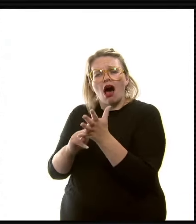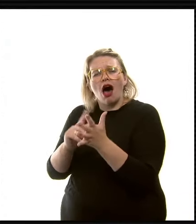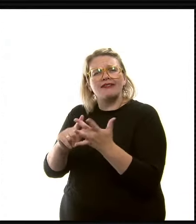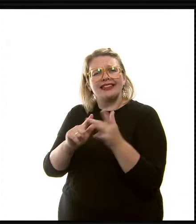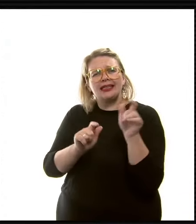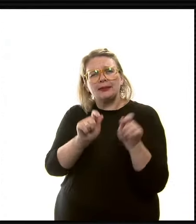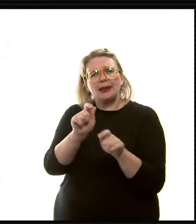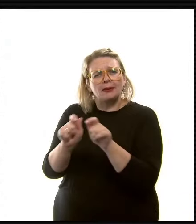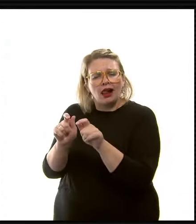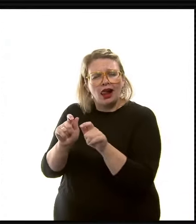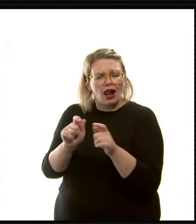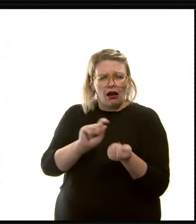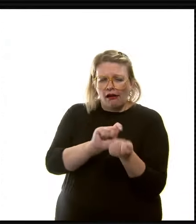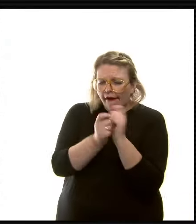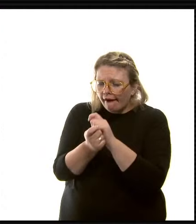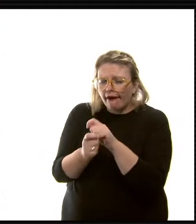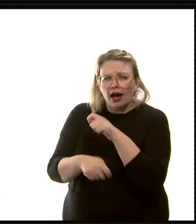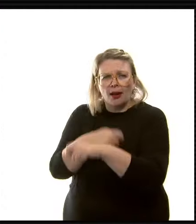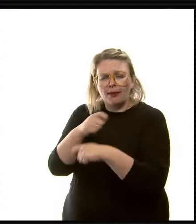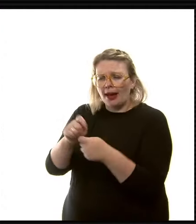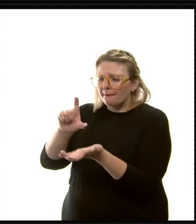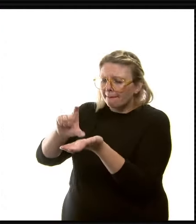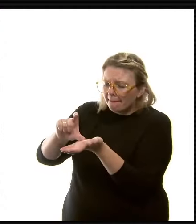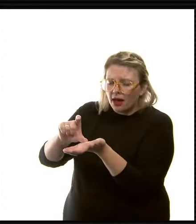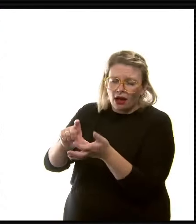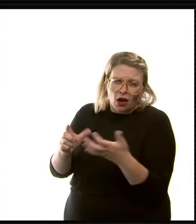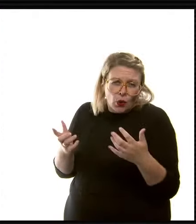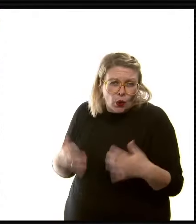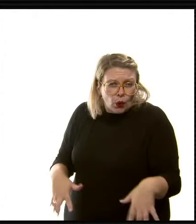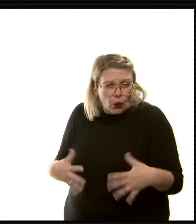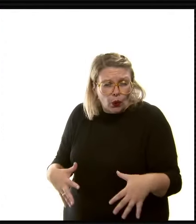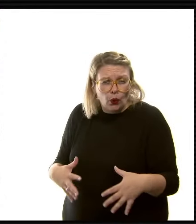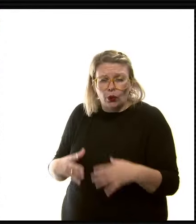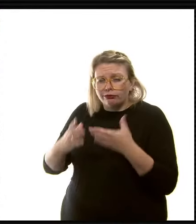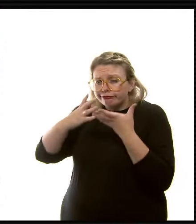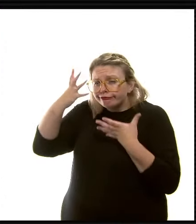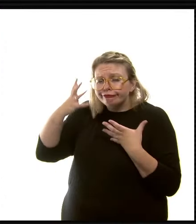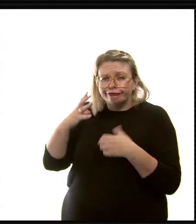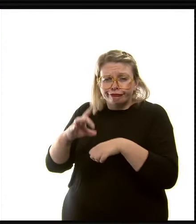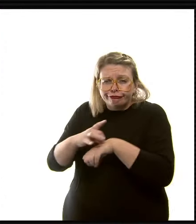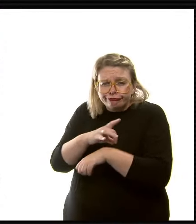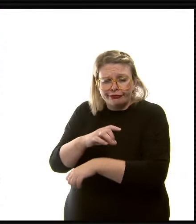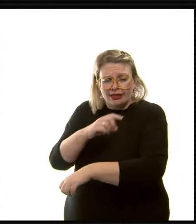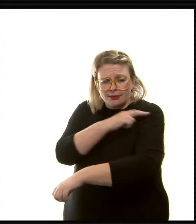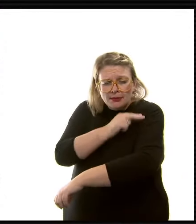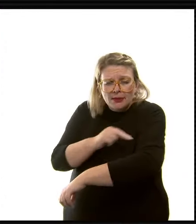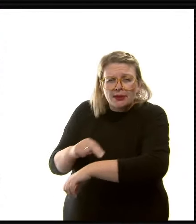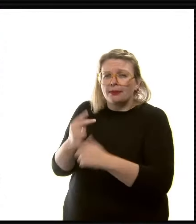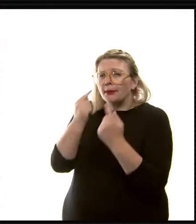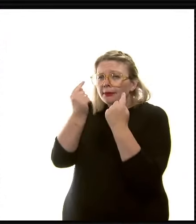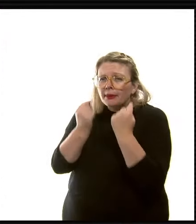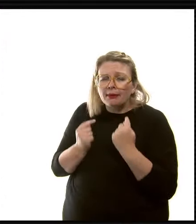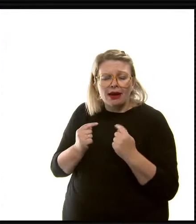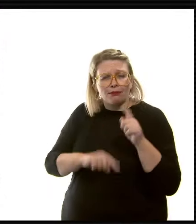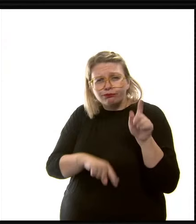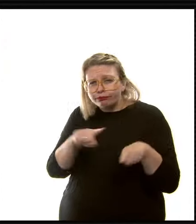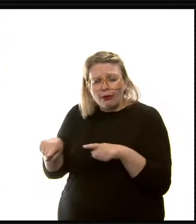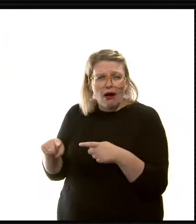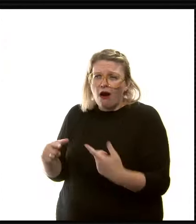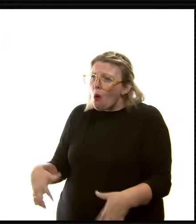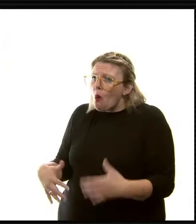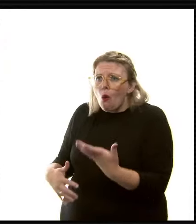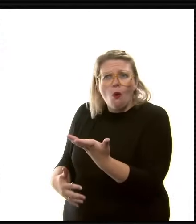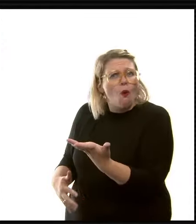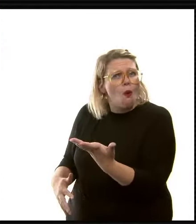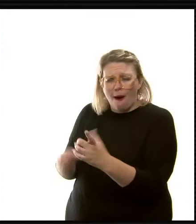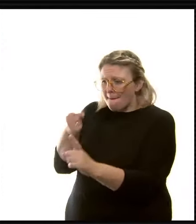form with the longer arms, the longer legs, the bioluminescent dots and the pattern striping. It's just so striking, and